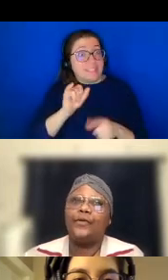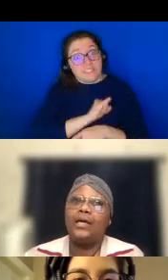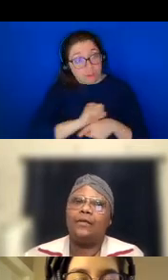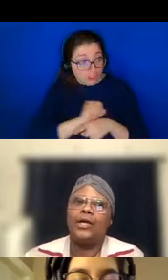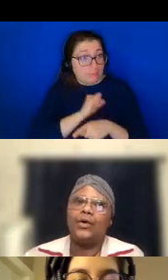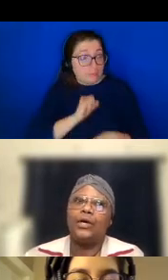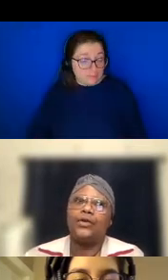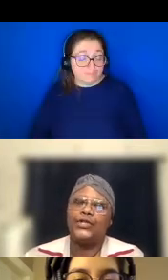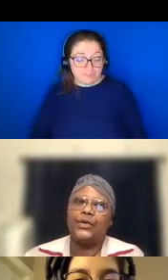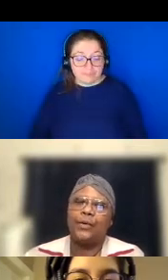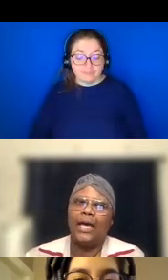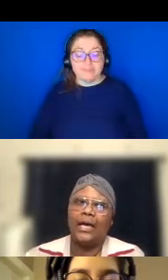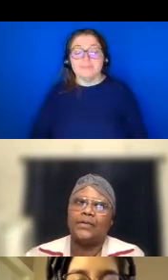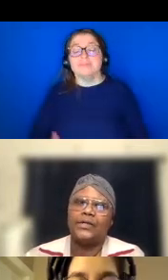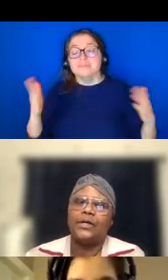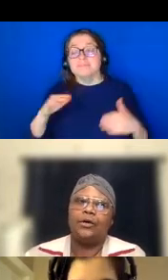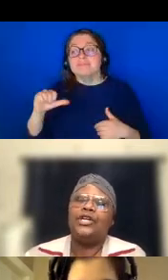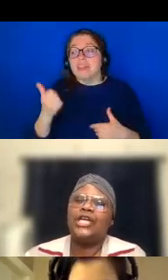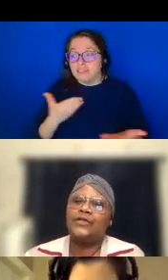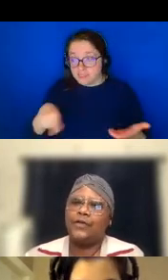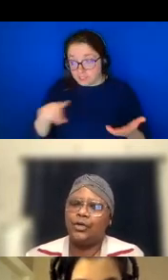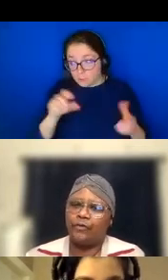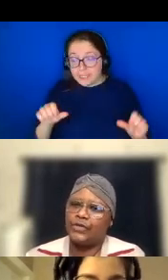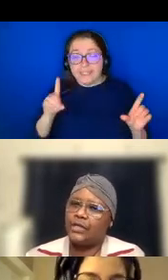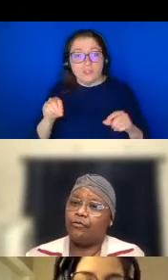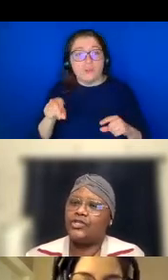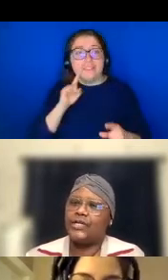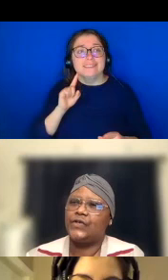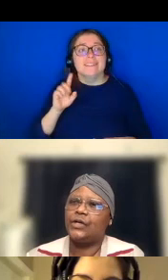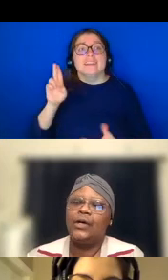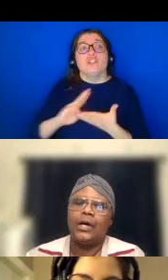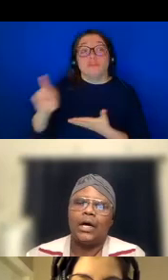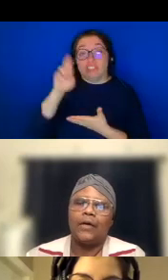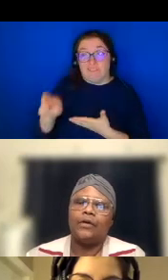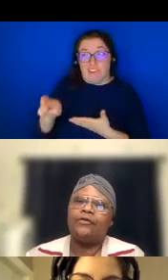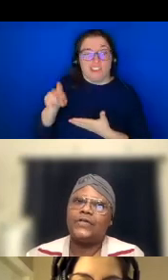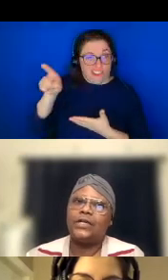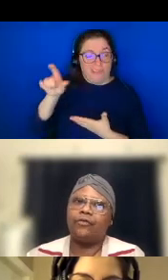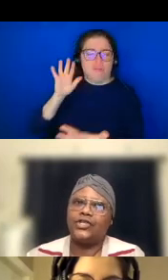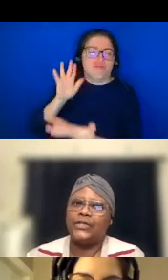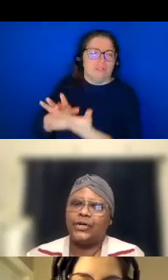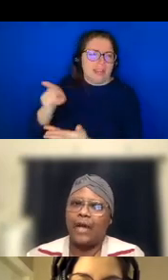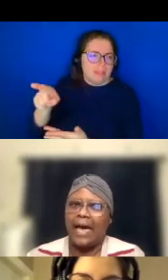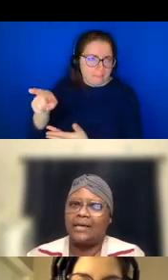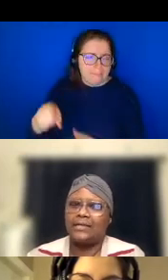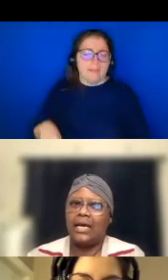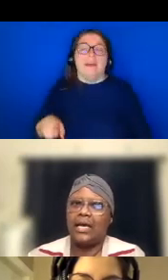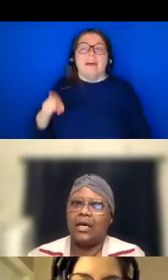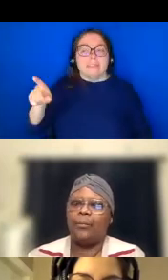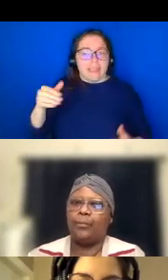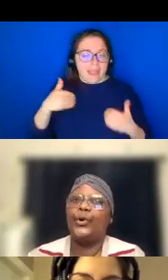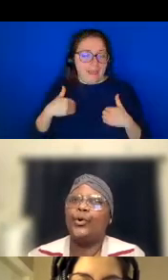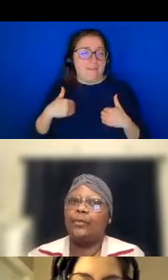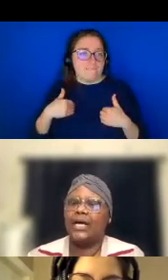other thing that you can do is reach out to the University of Rochester. The University of Rochester has